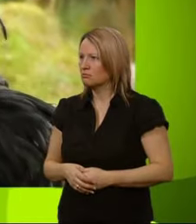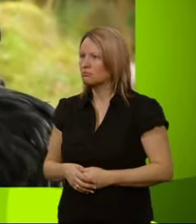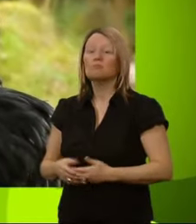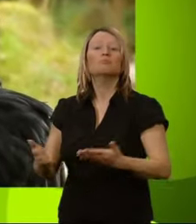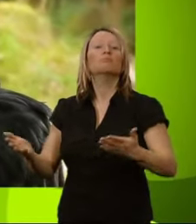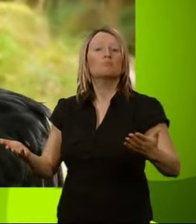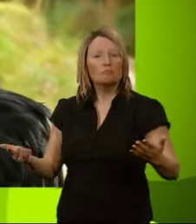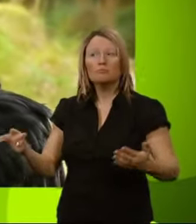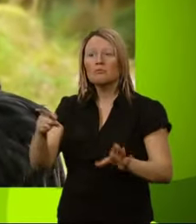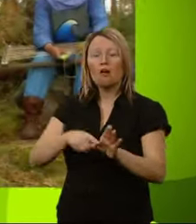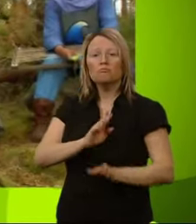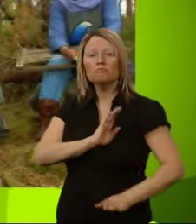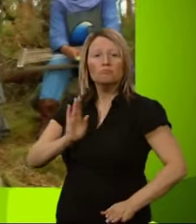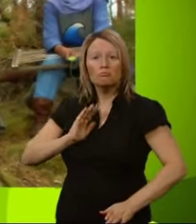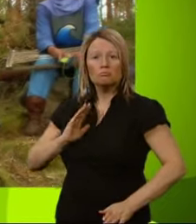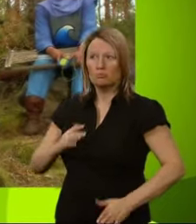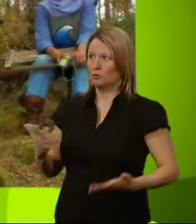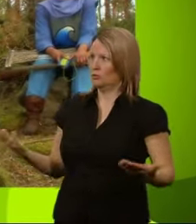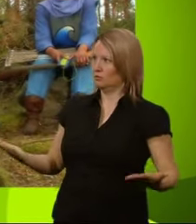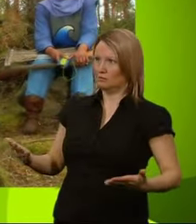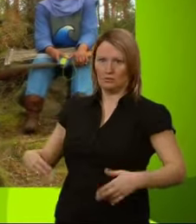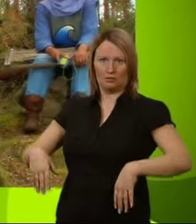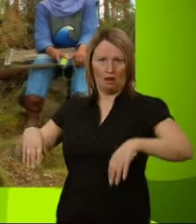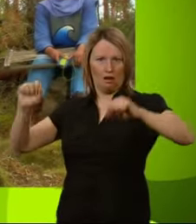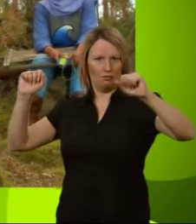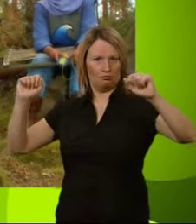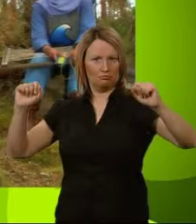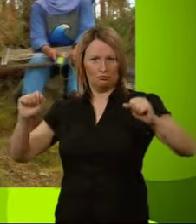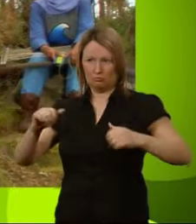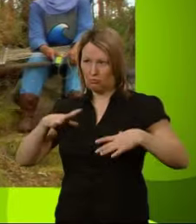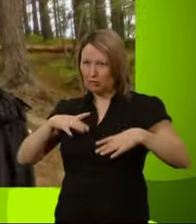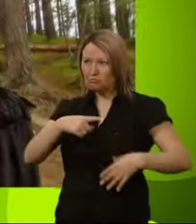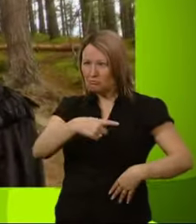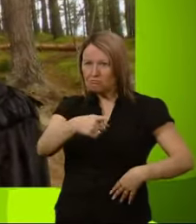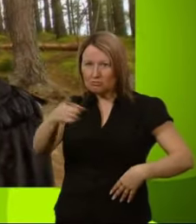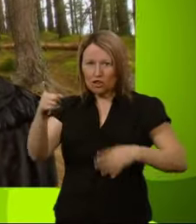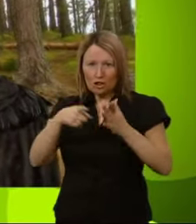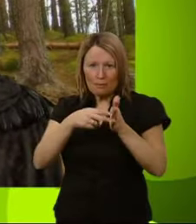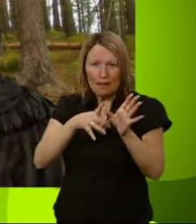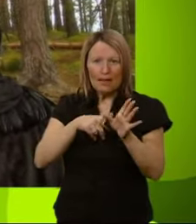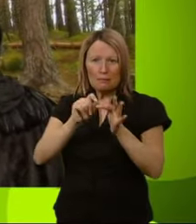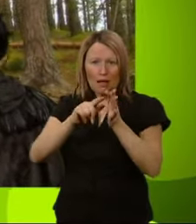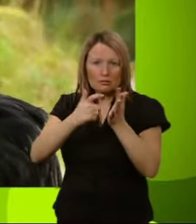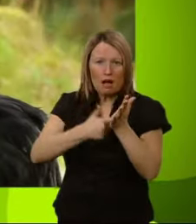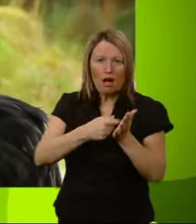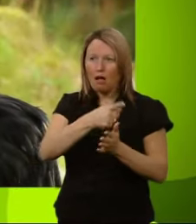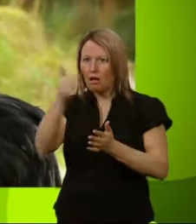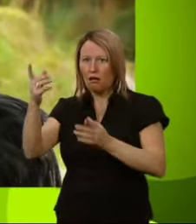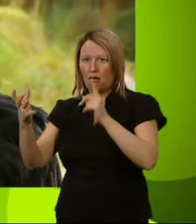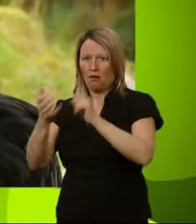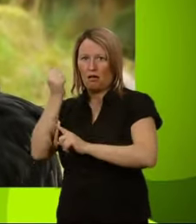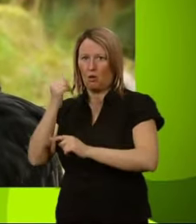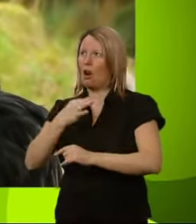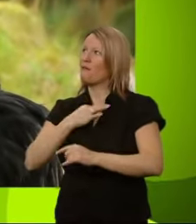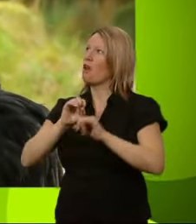So it goes, young warriors. The day is young, yet already, Javmi and Bertar, you have had to